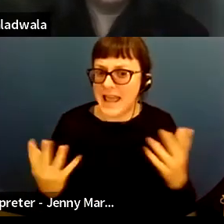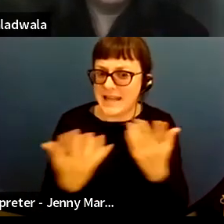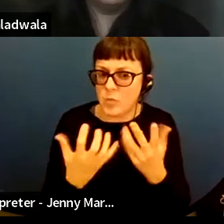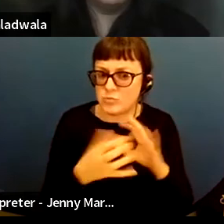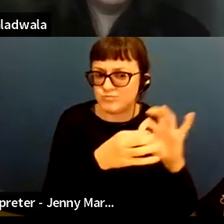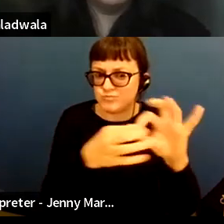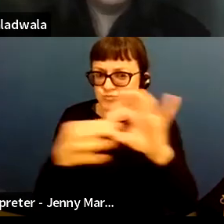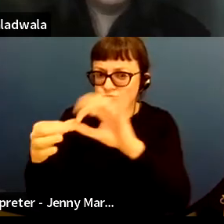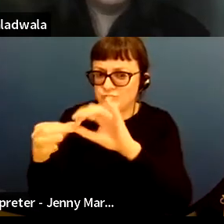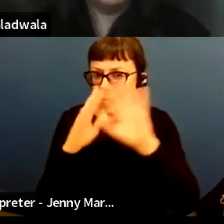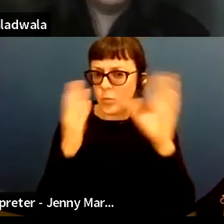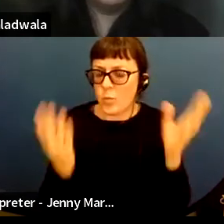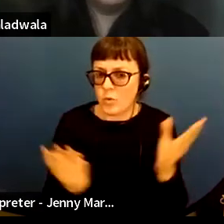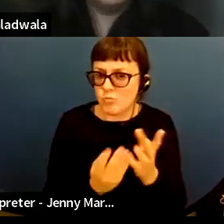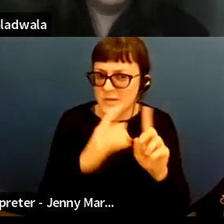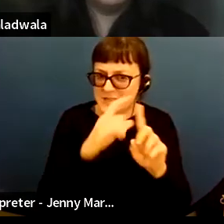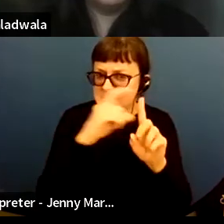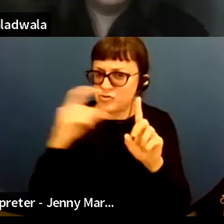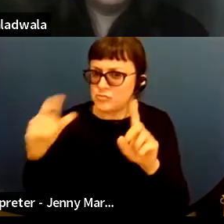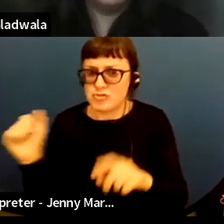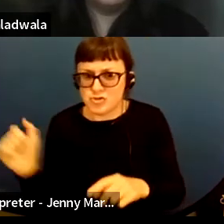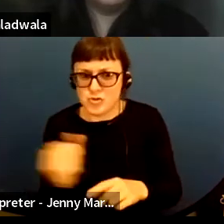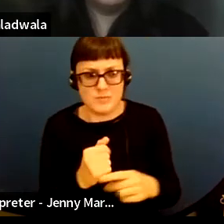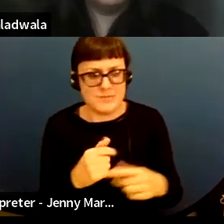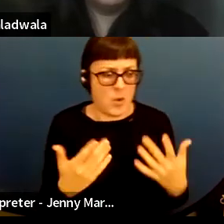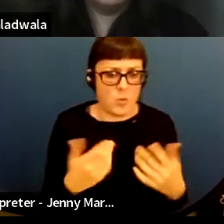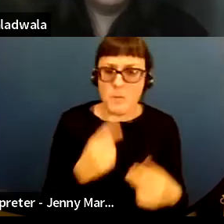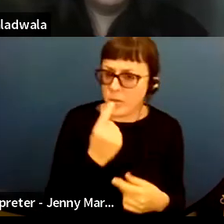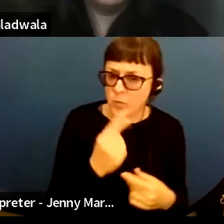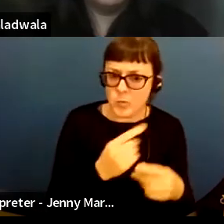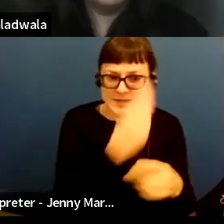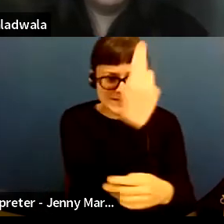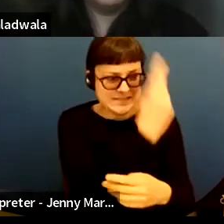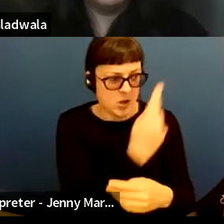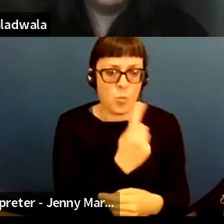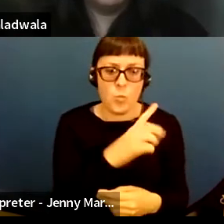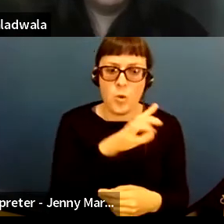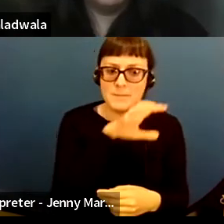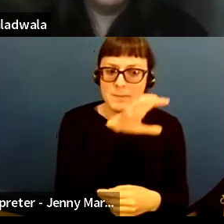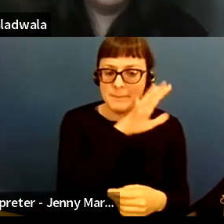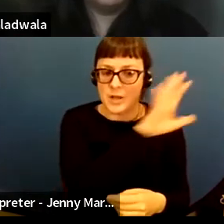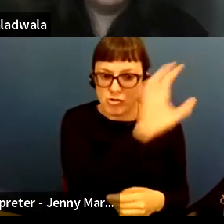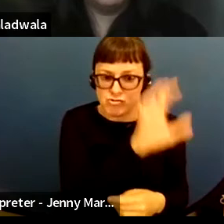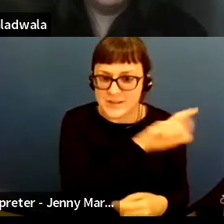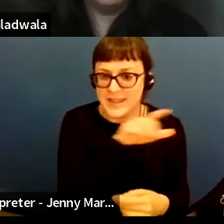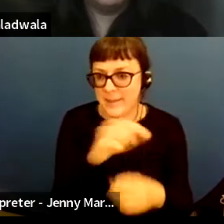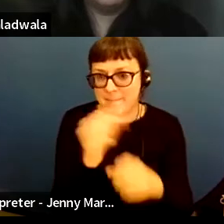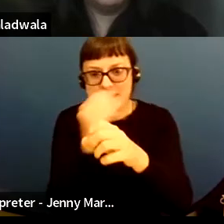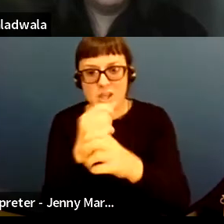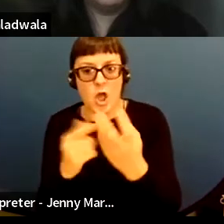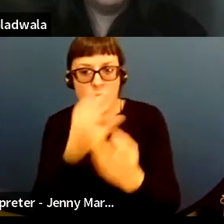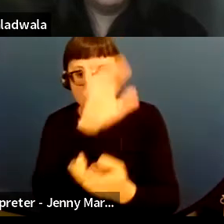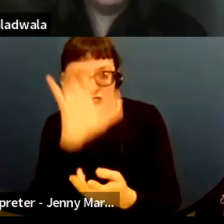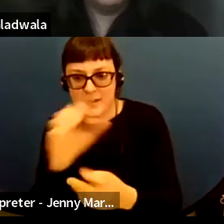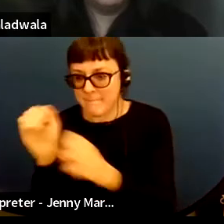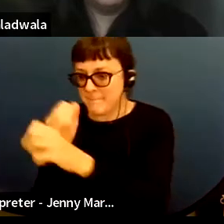digital infrastructure now should allow design to happen in one country, manufacture to happen in multiple countries, iterations to happen in multiple countries, to be